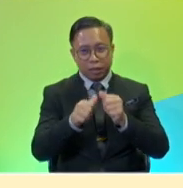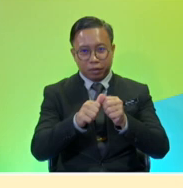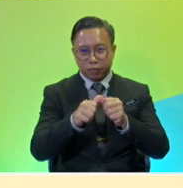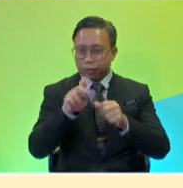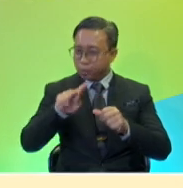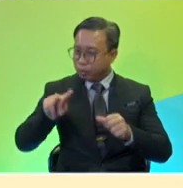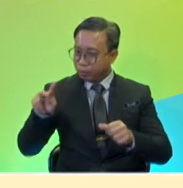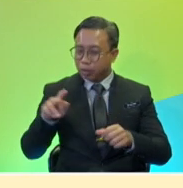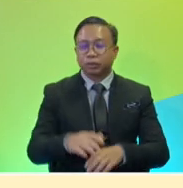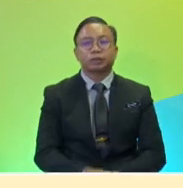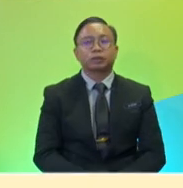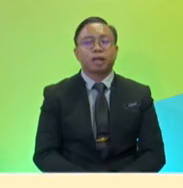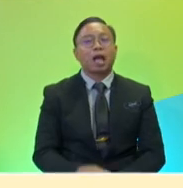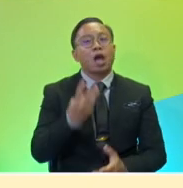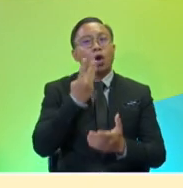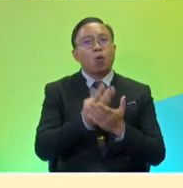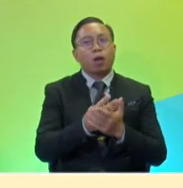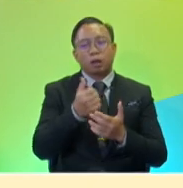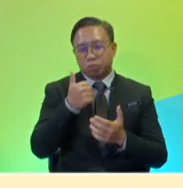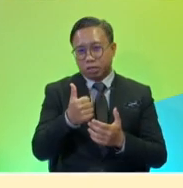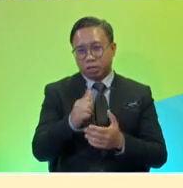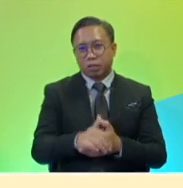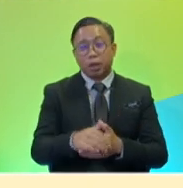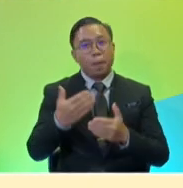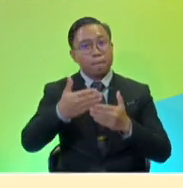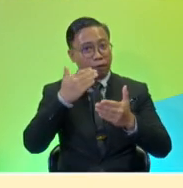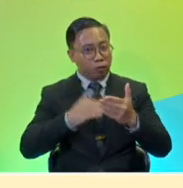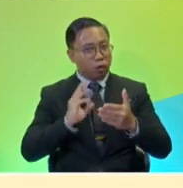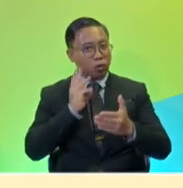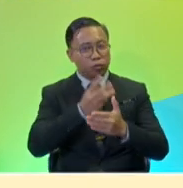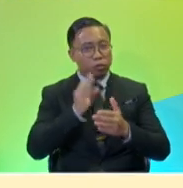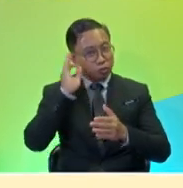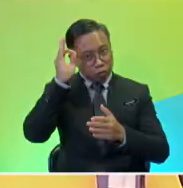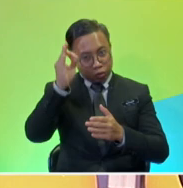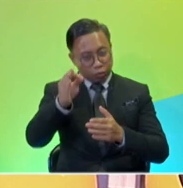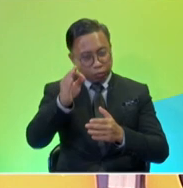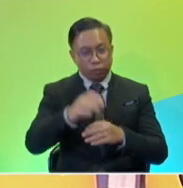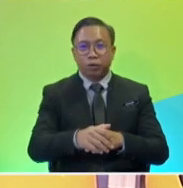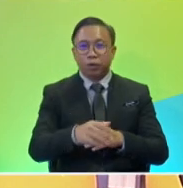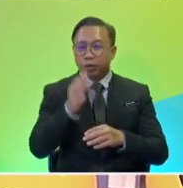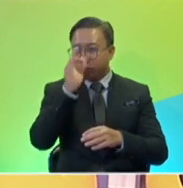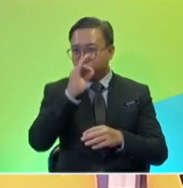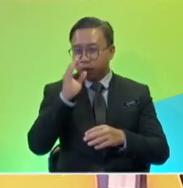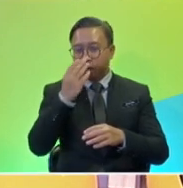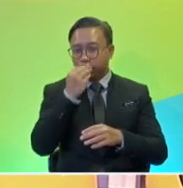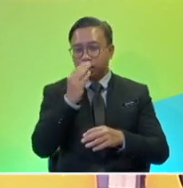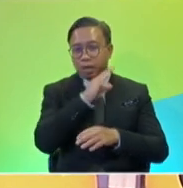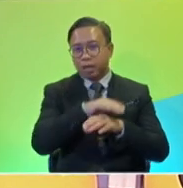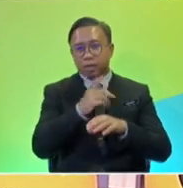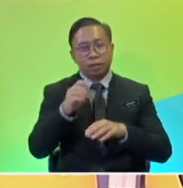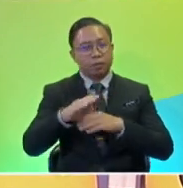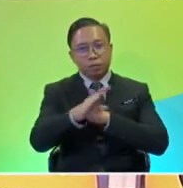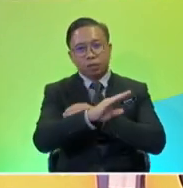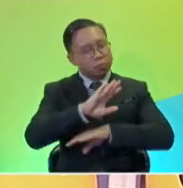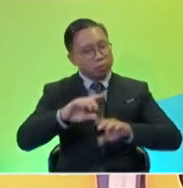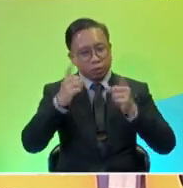Okay, well done. Right. Well done, everybody. All right, so before we proceed any further with having more fun at the beach, let's take a short break. Don't go